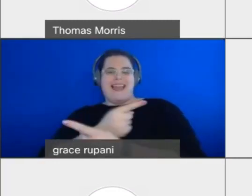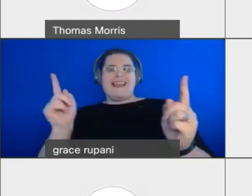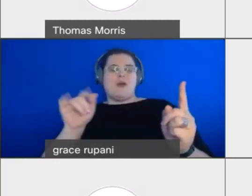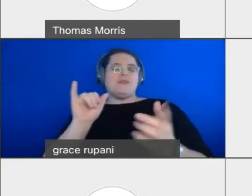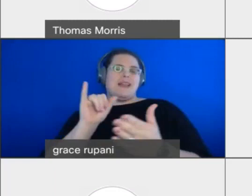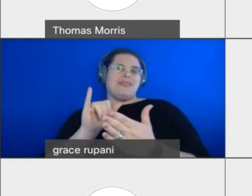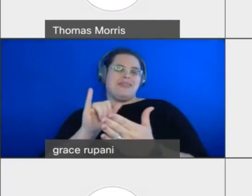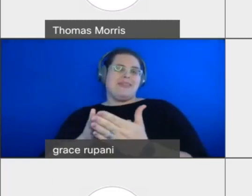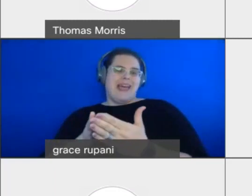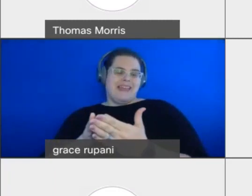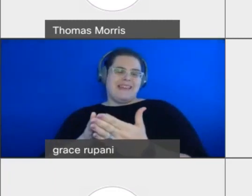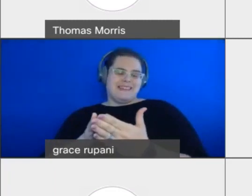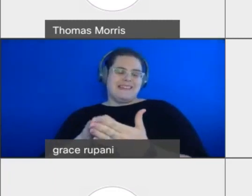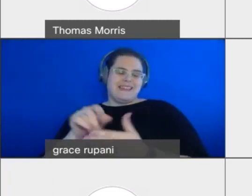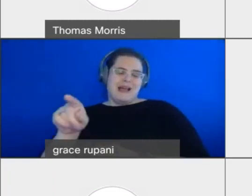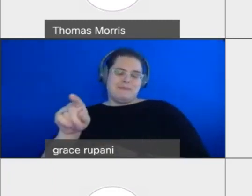definition of